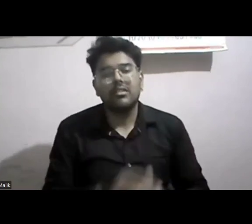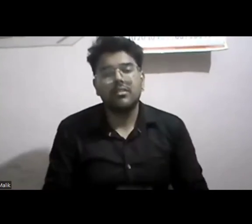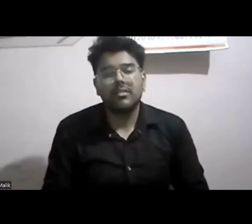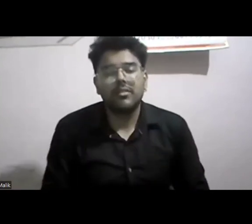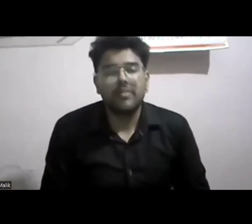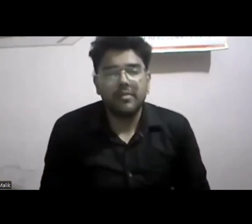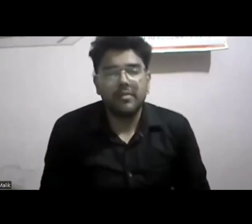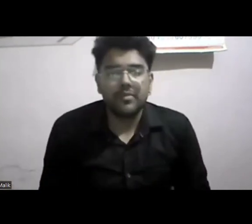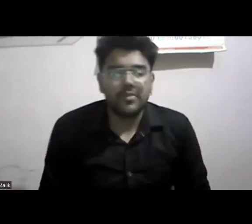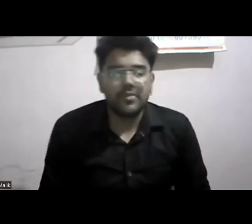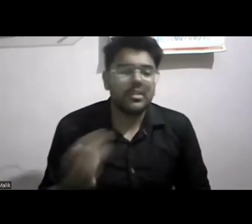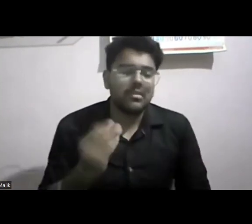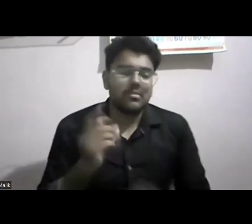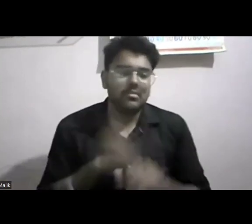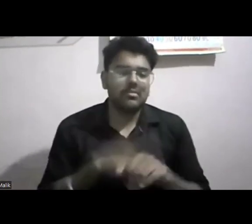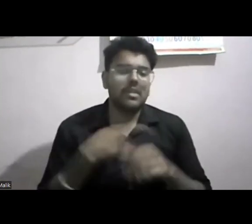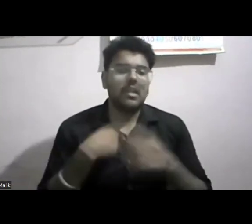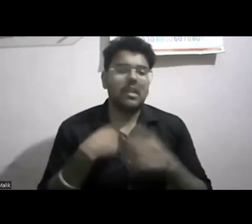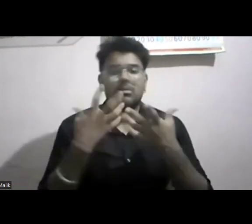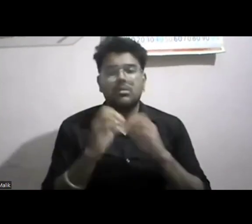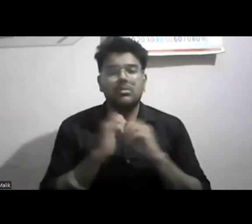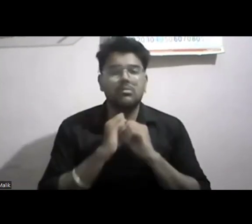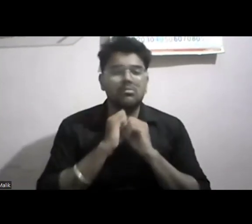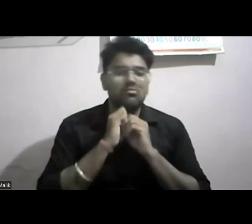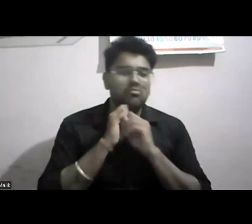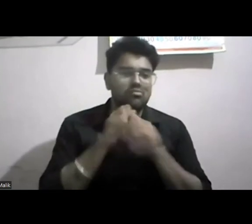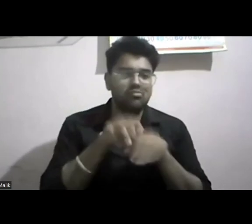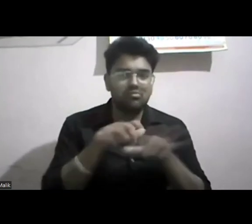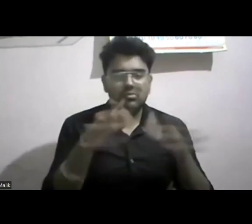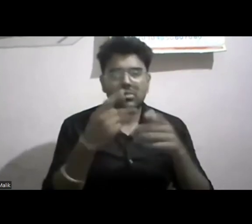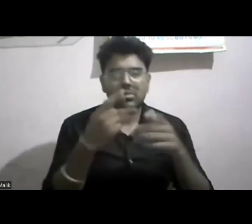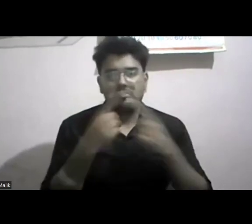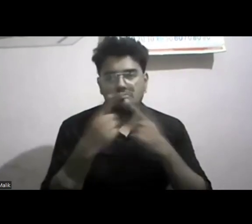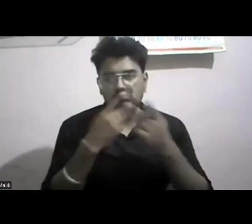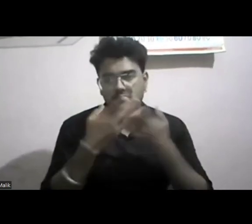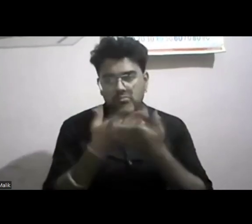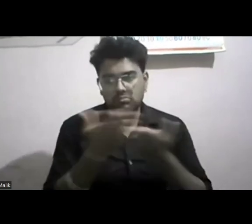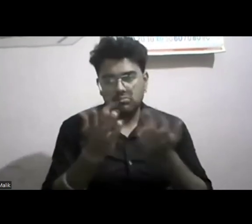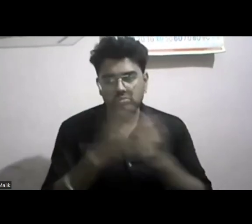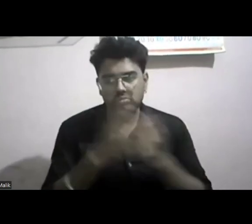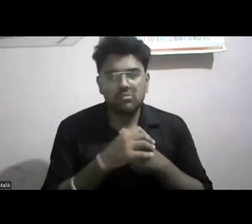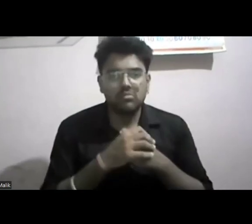this is something, ma'am, I just want to write something about that.